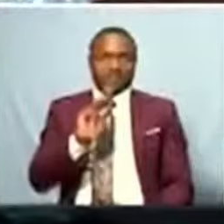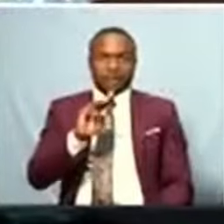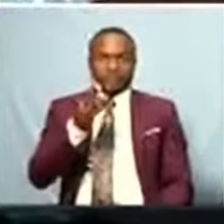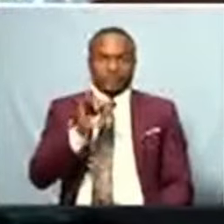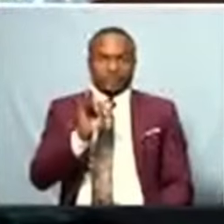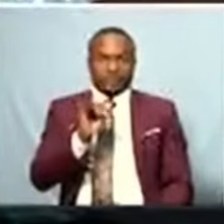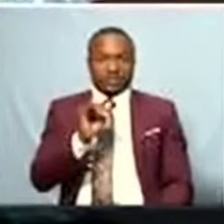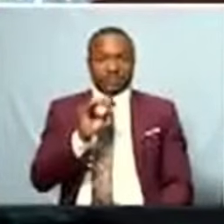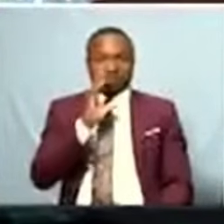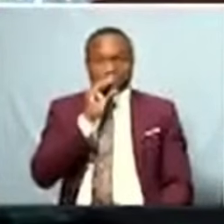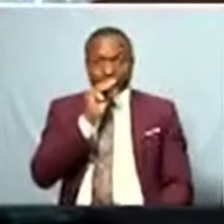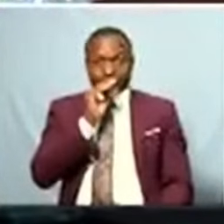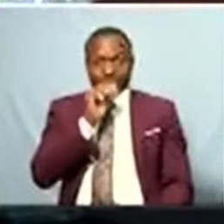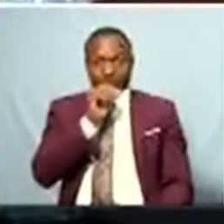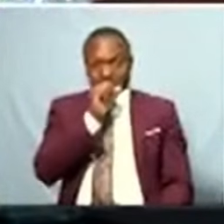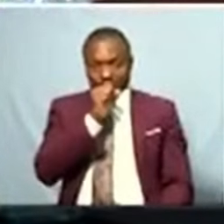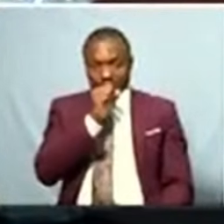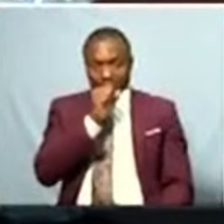Just speak through the mic.